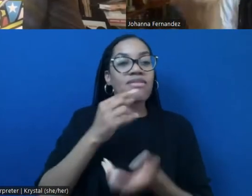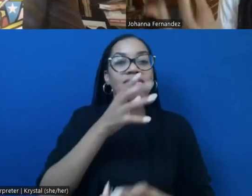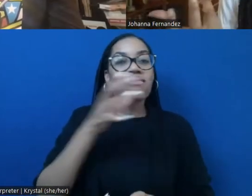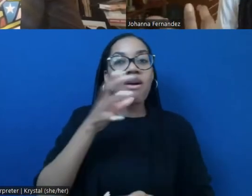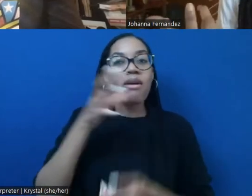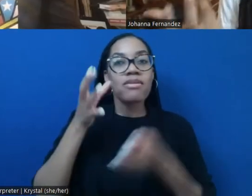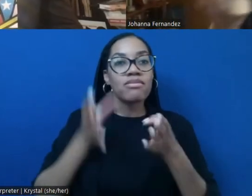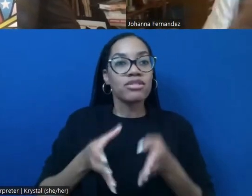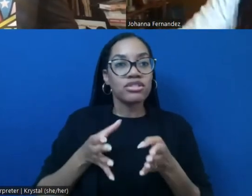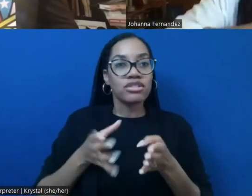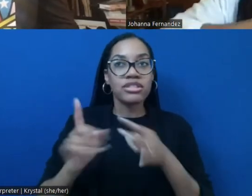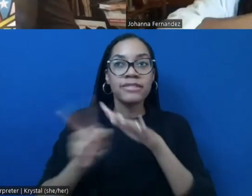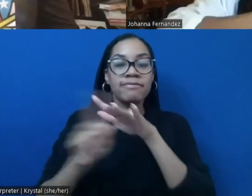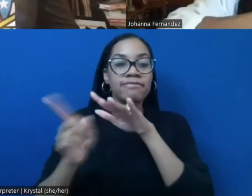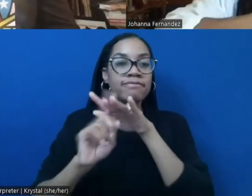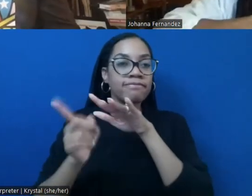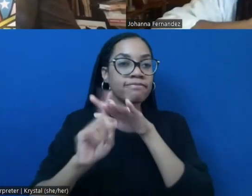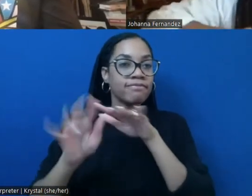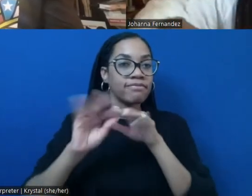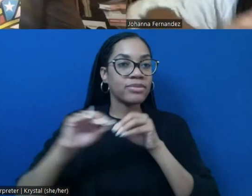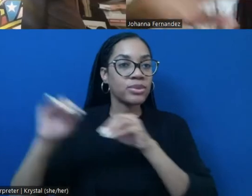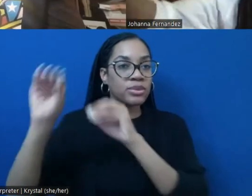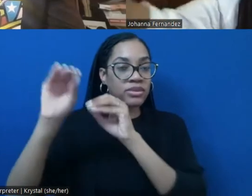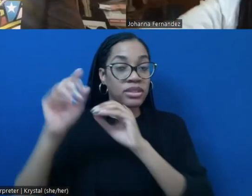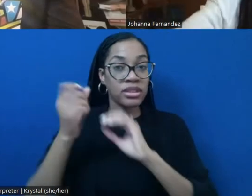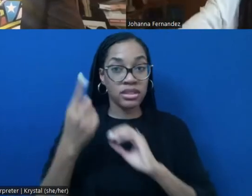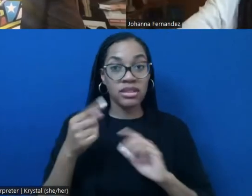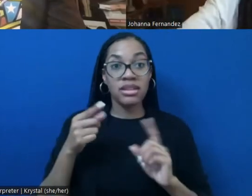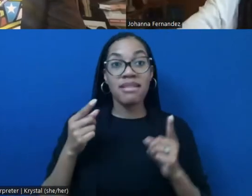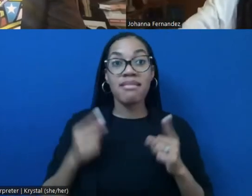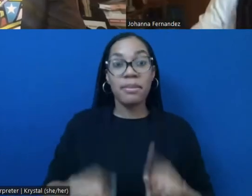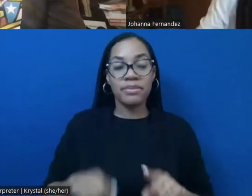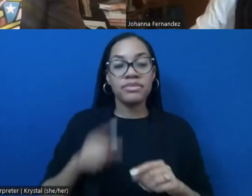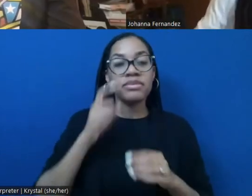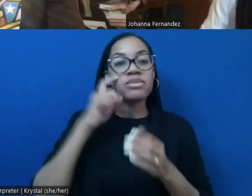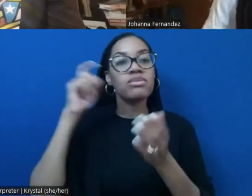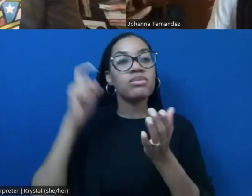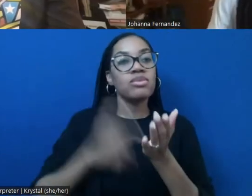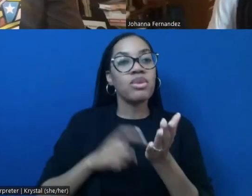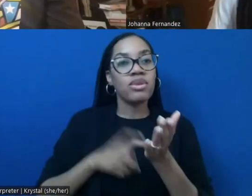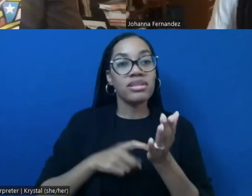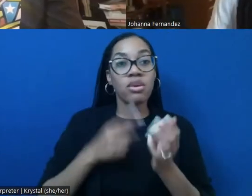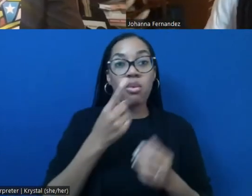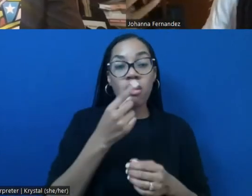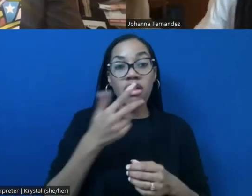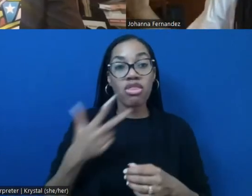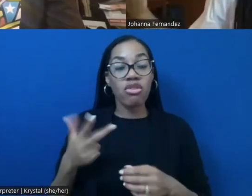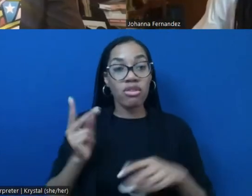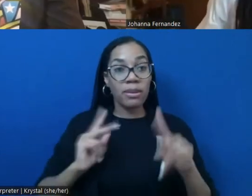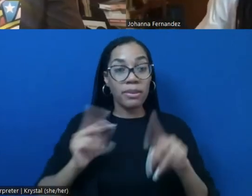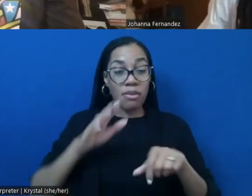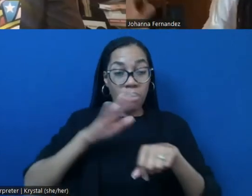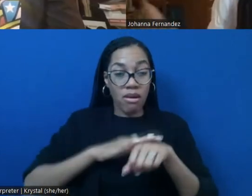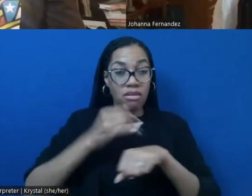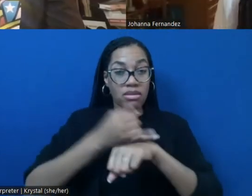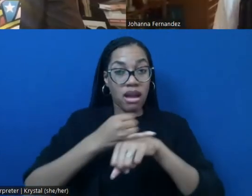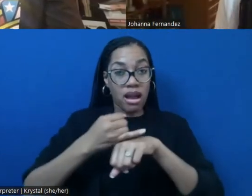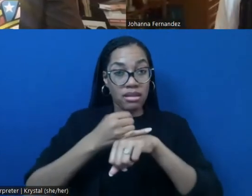an escape valve, and that was the out-migration of a third of the people of the island. This is